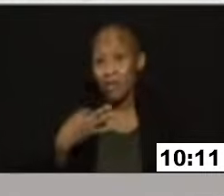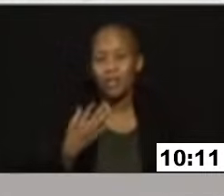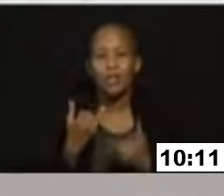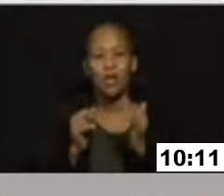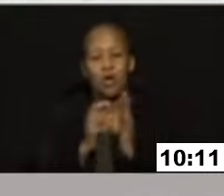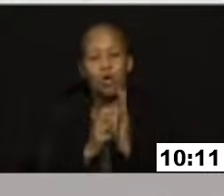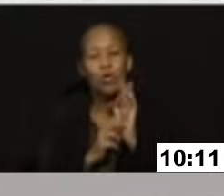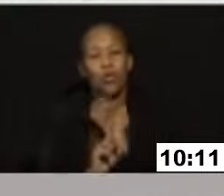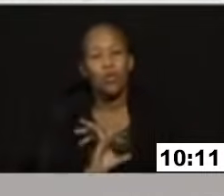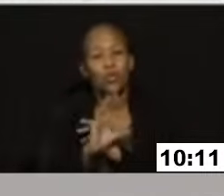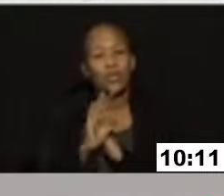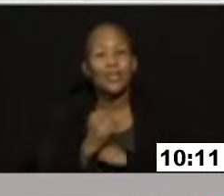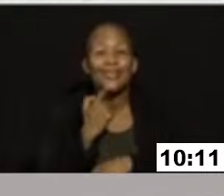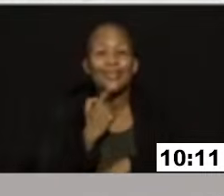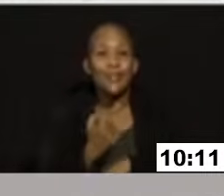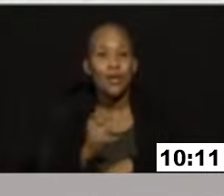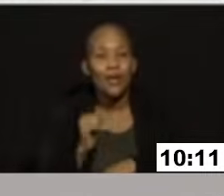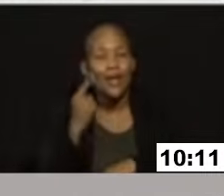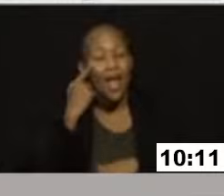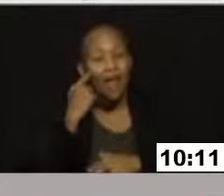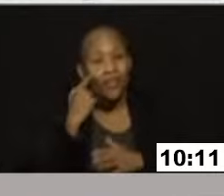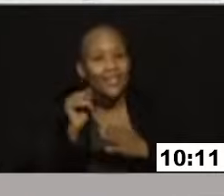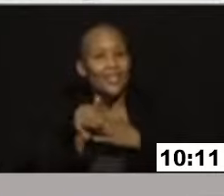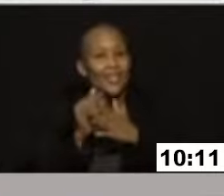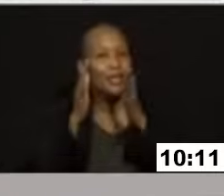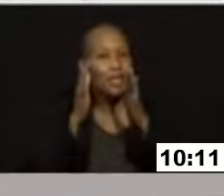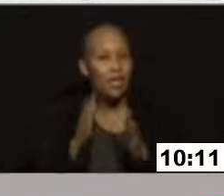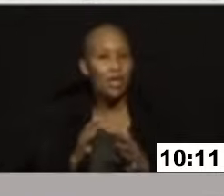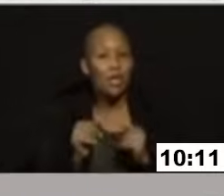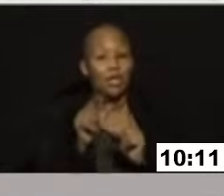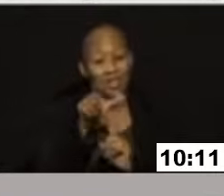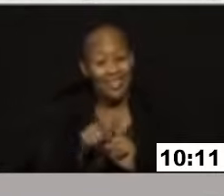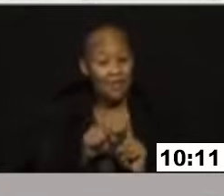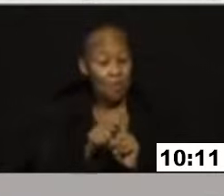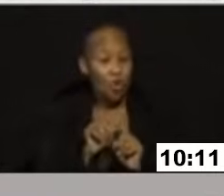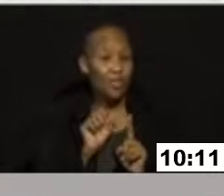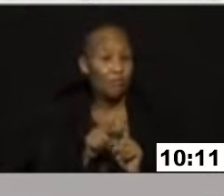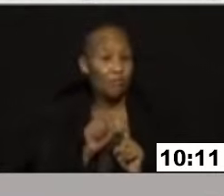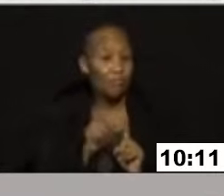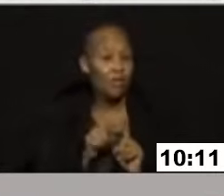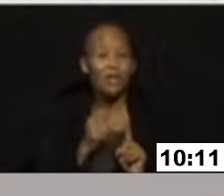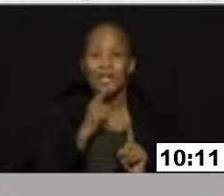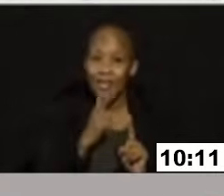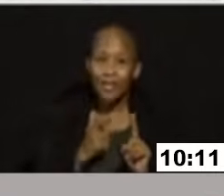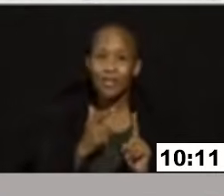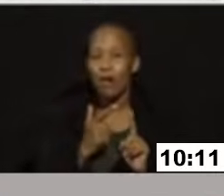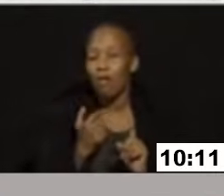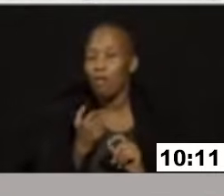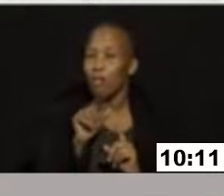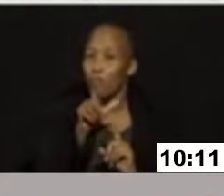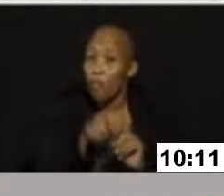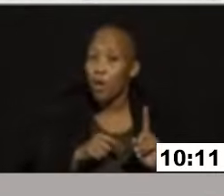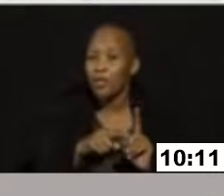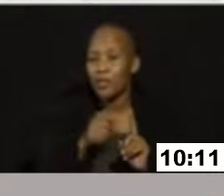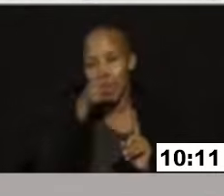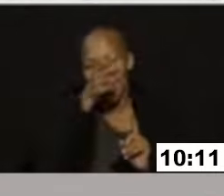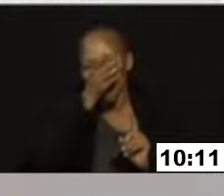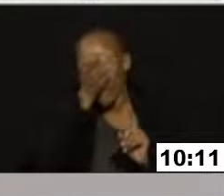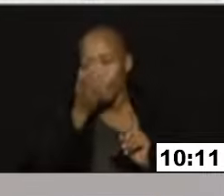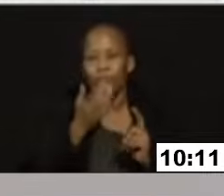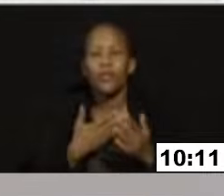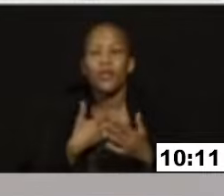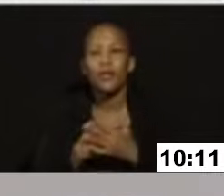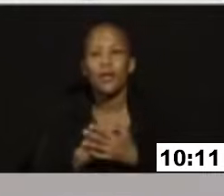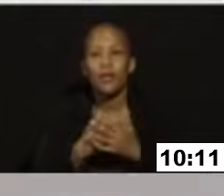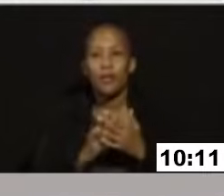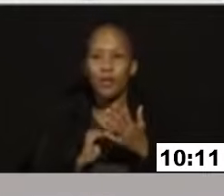that what the evidence leaders tell the implicated person, they tell that person that he or she may be implicated,